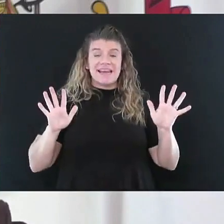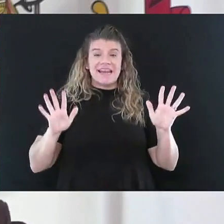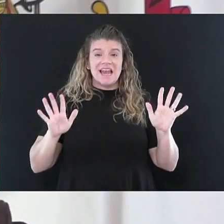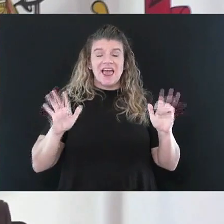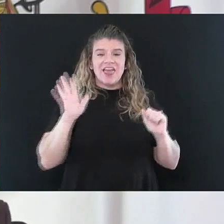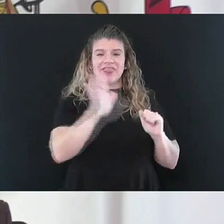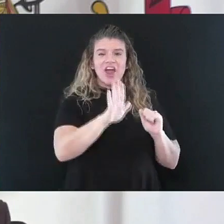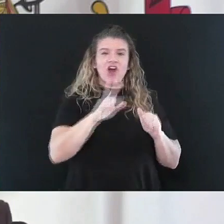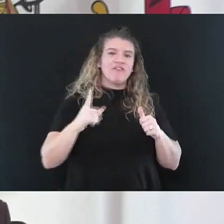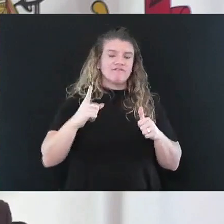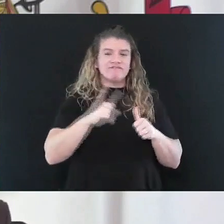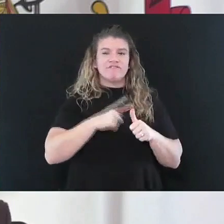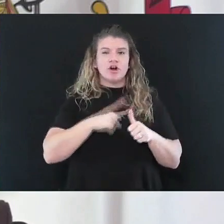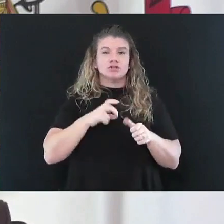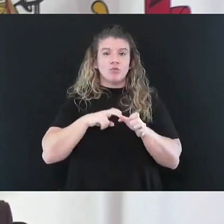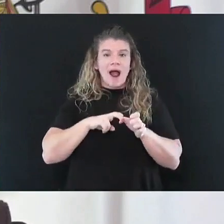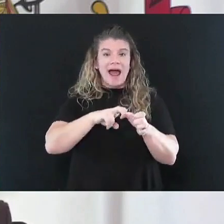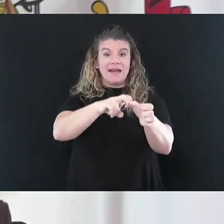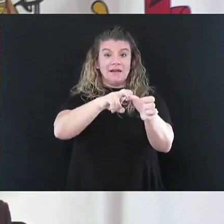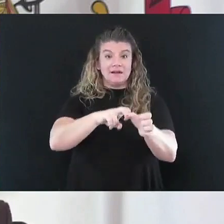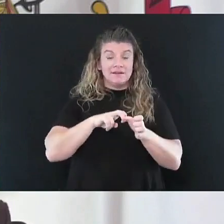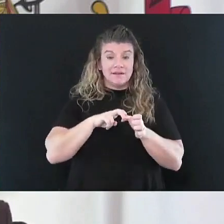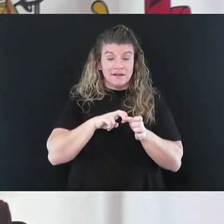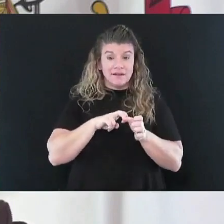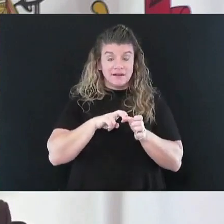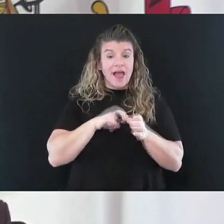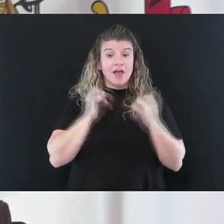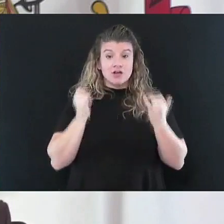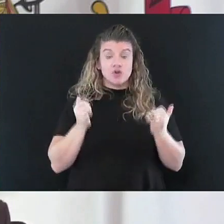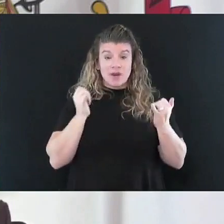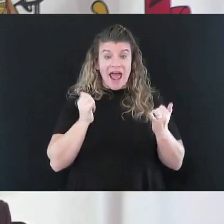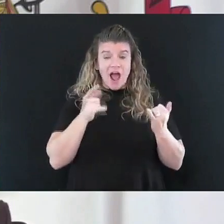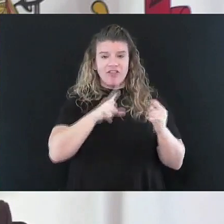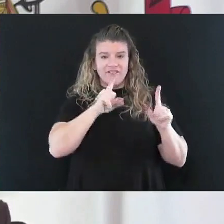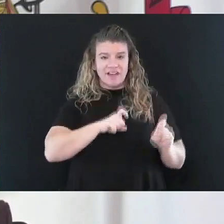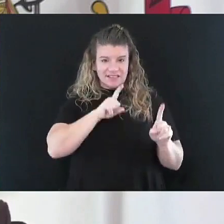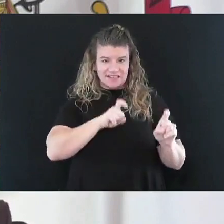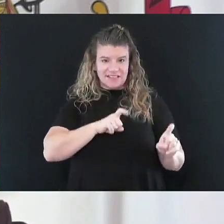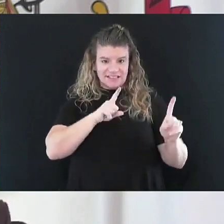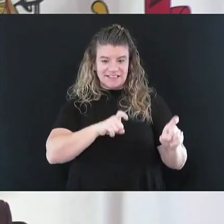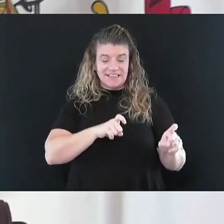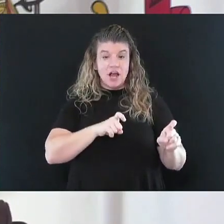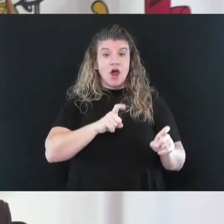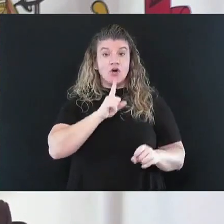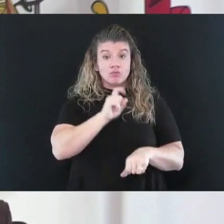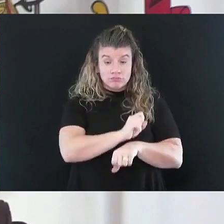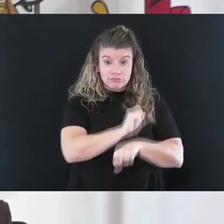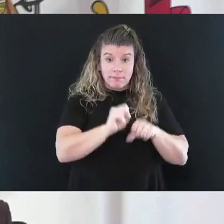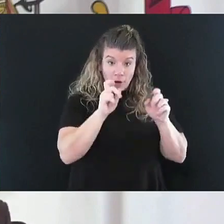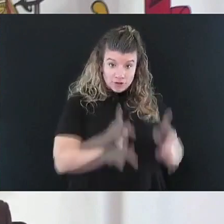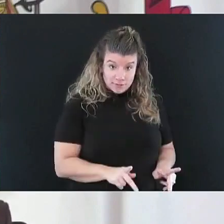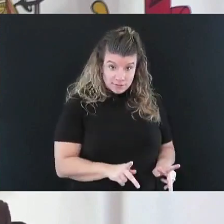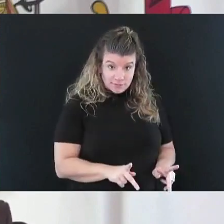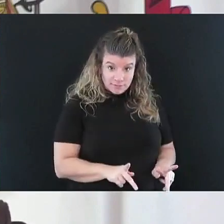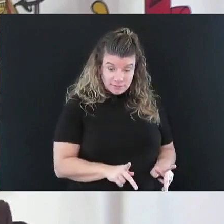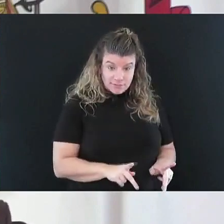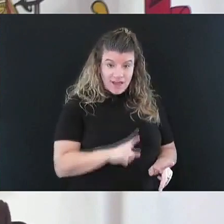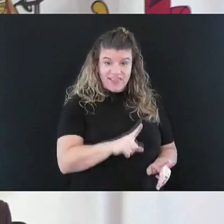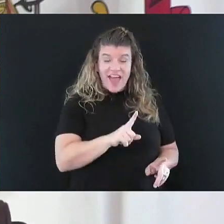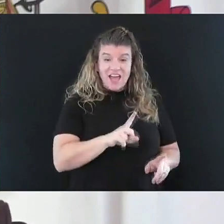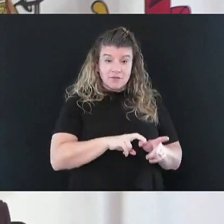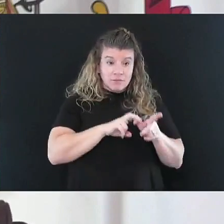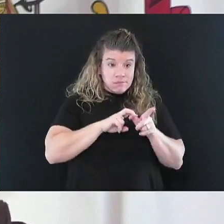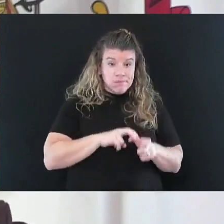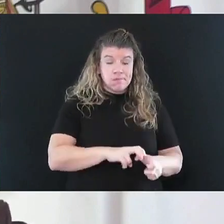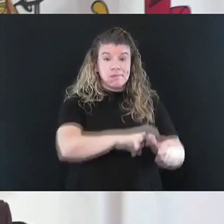first passenger ride. So now they have tested with a human. They reached speeds. They